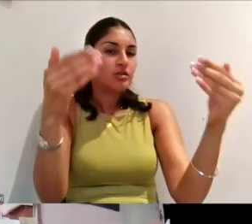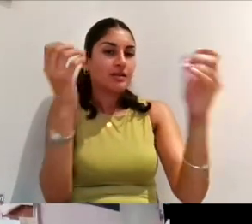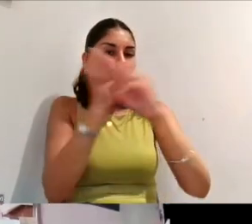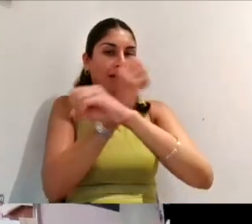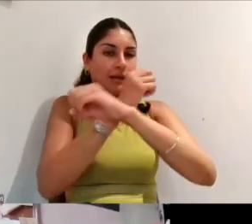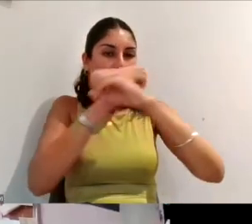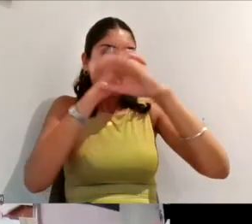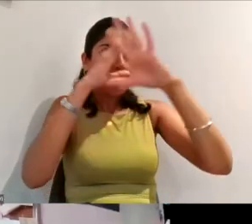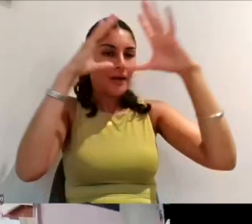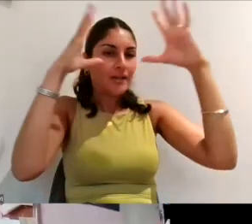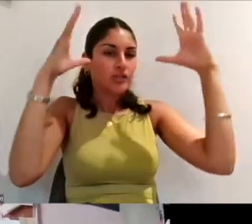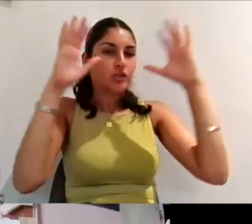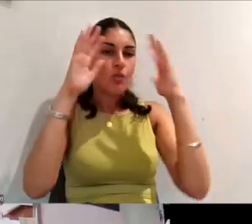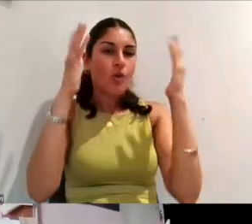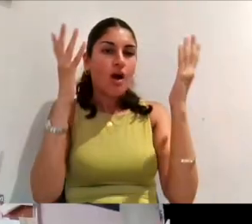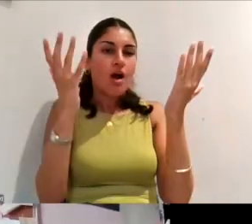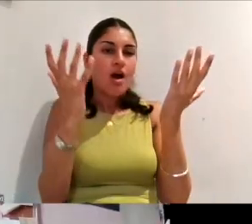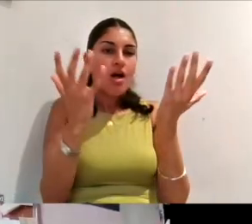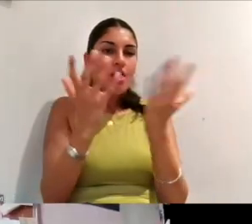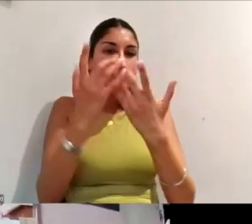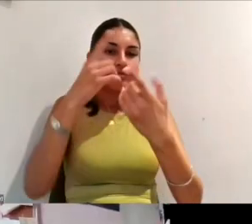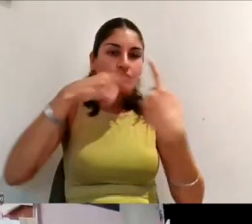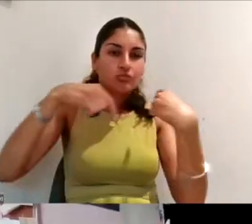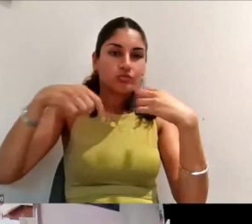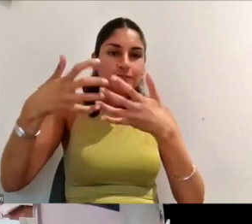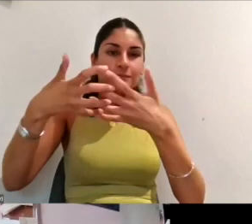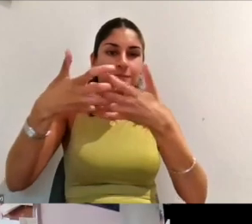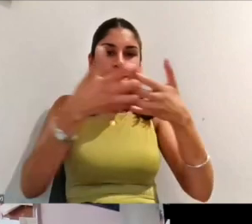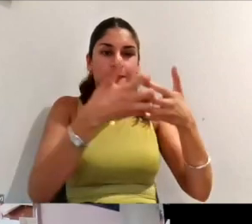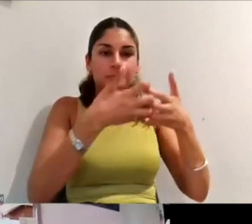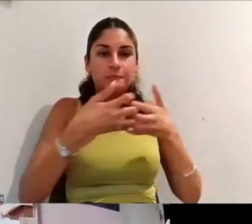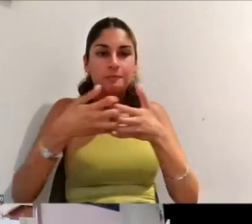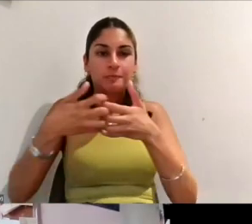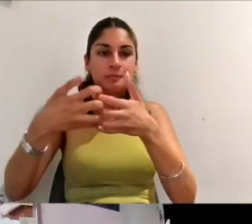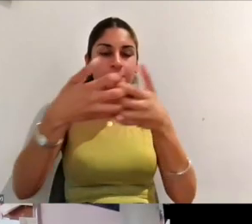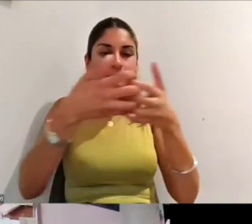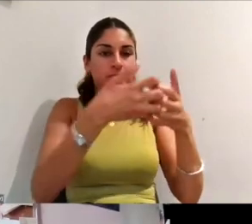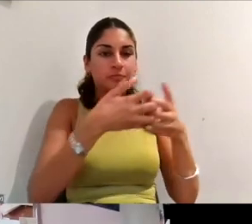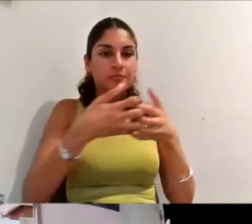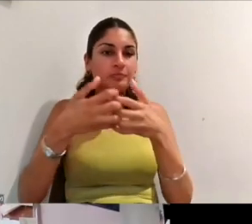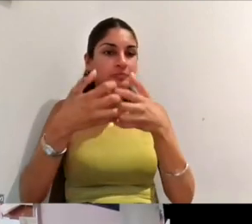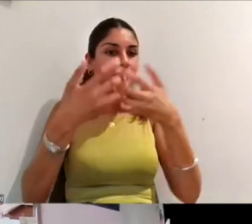we all fit in as one, all inclusion.